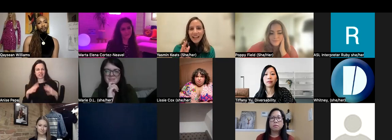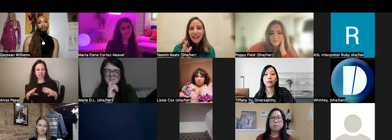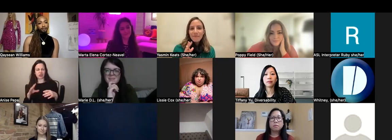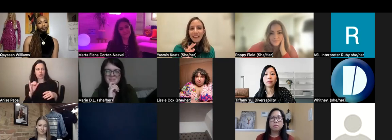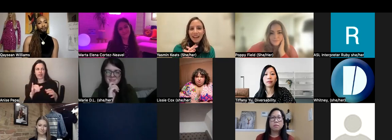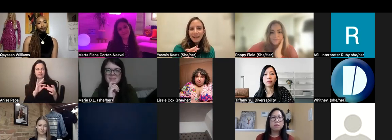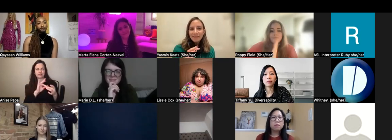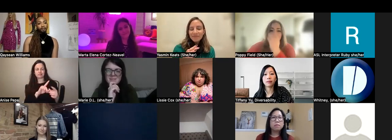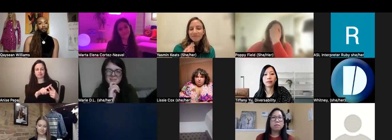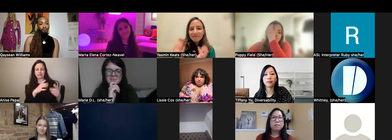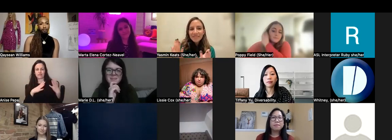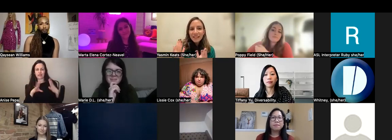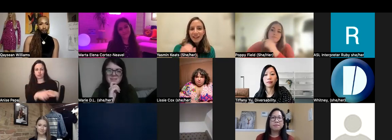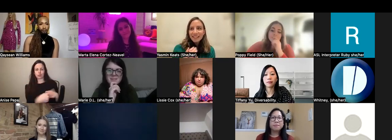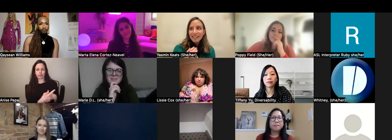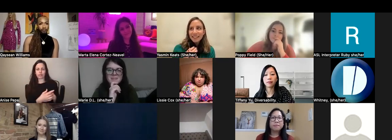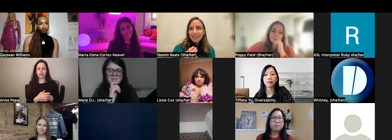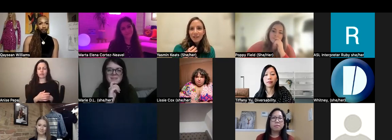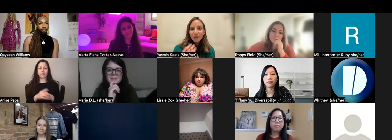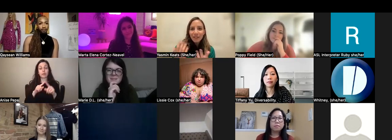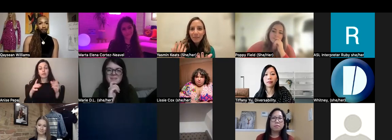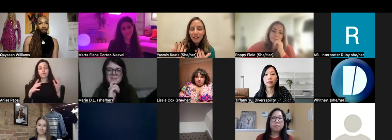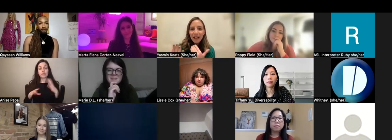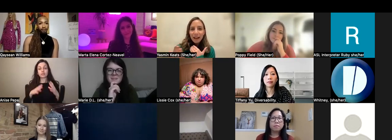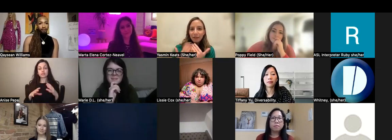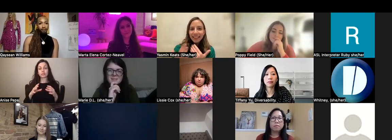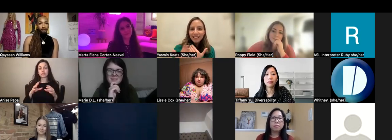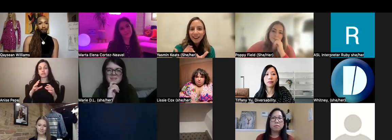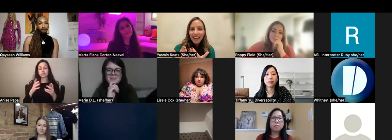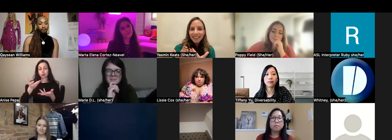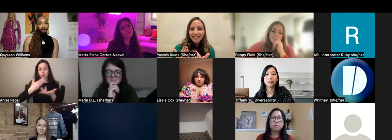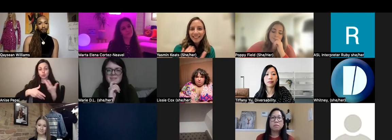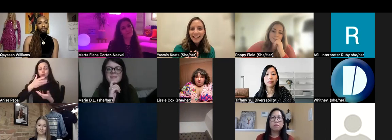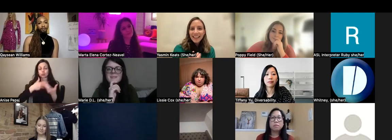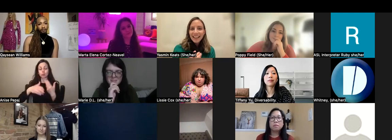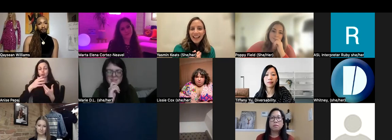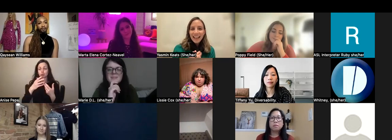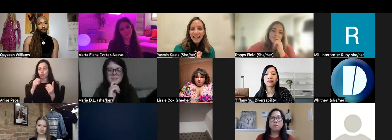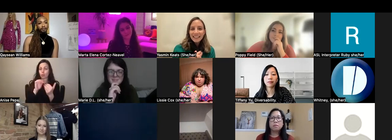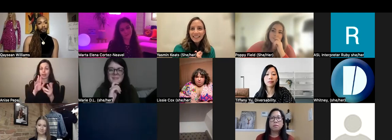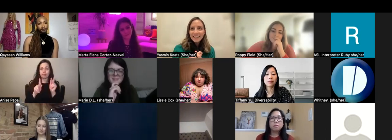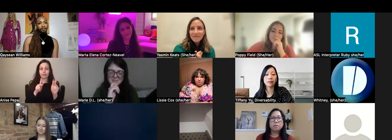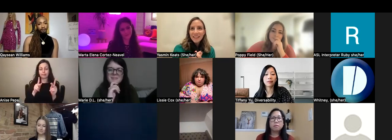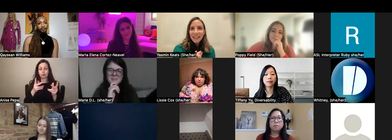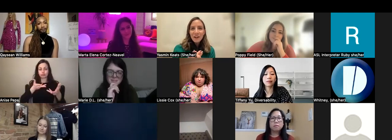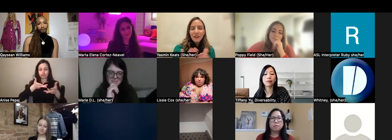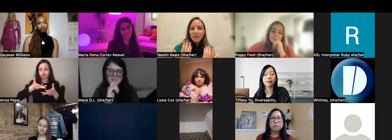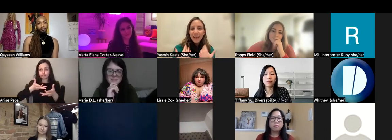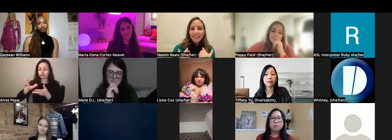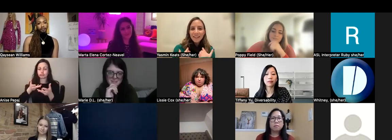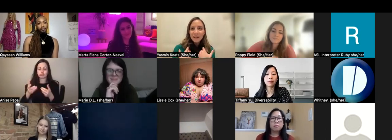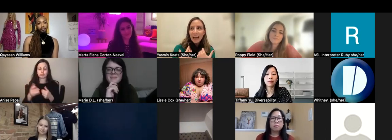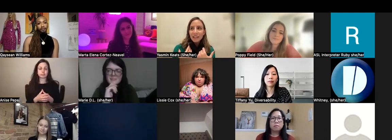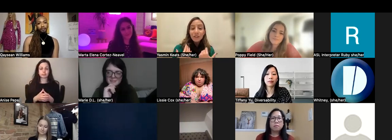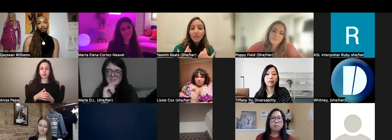know, but fashion is the social fabric of how we interact. And it not only